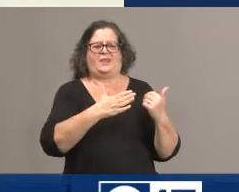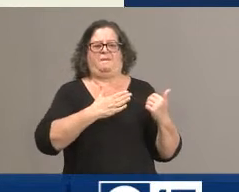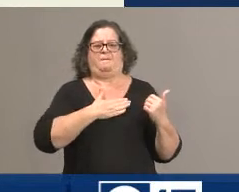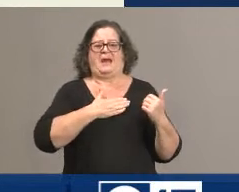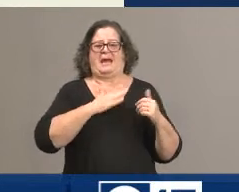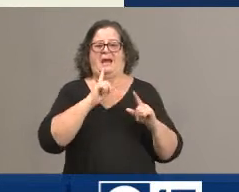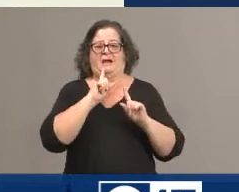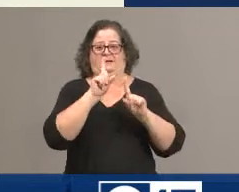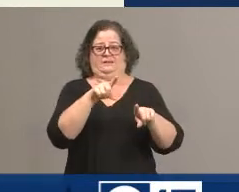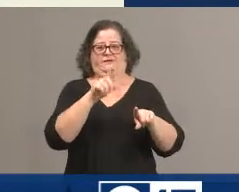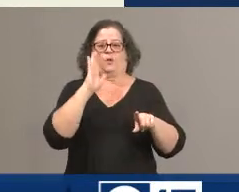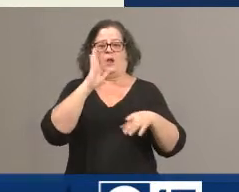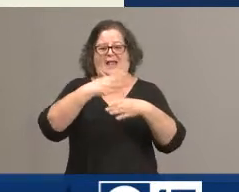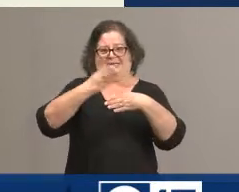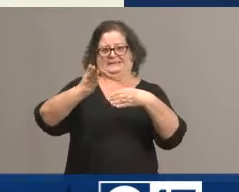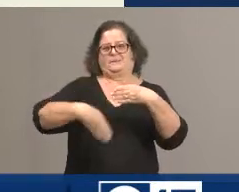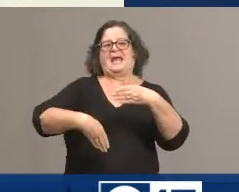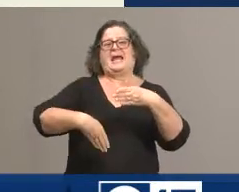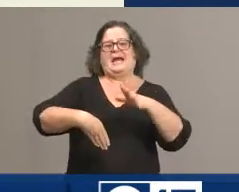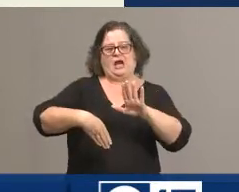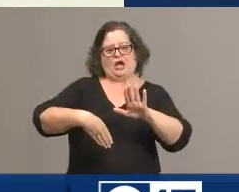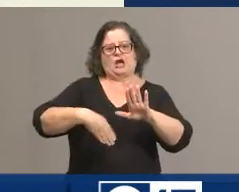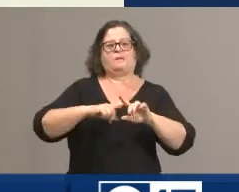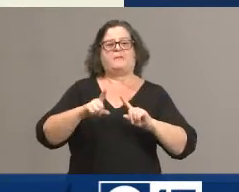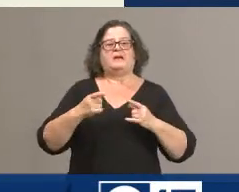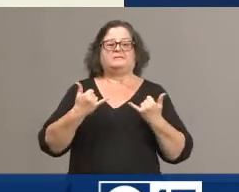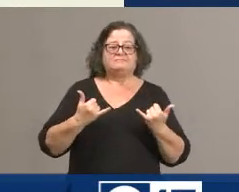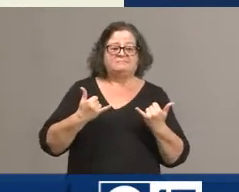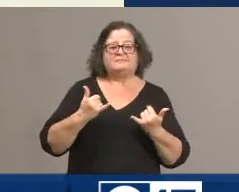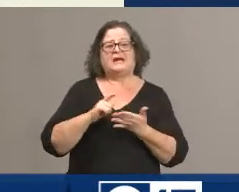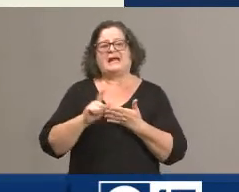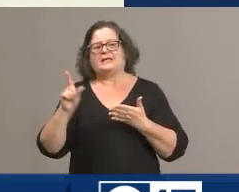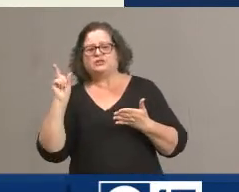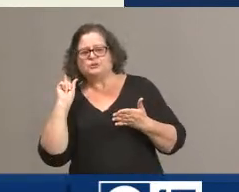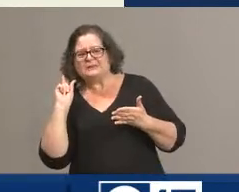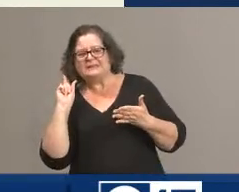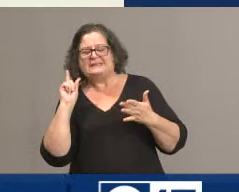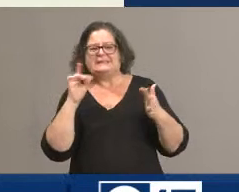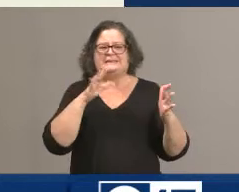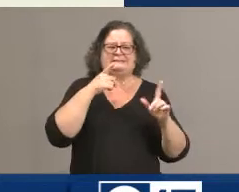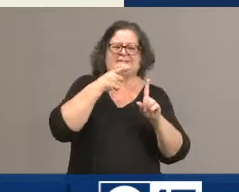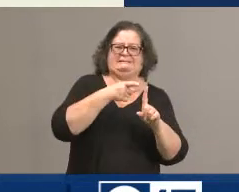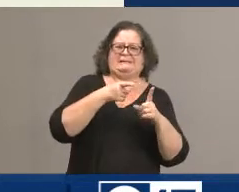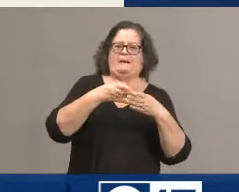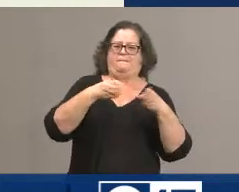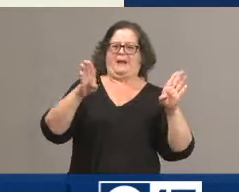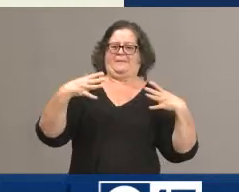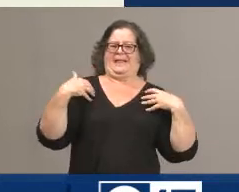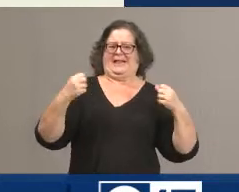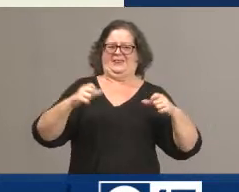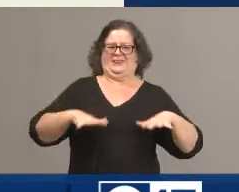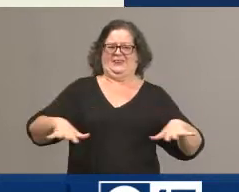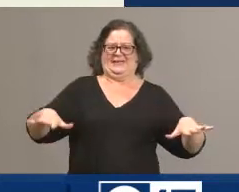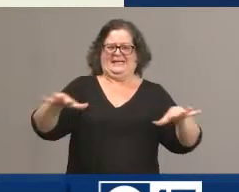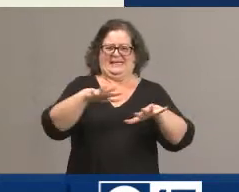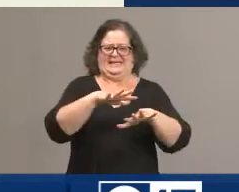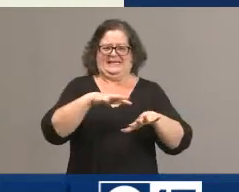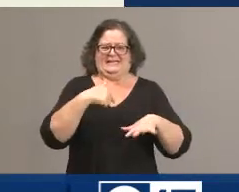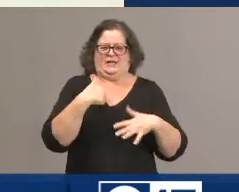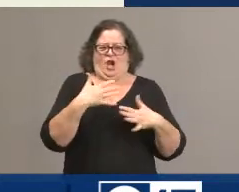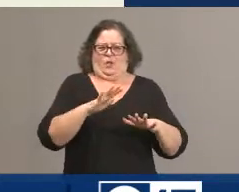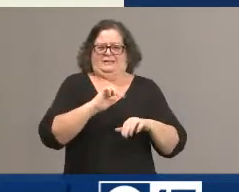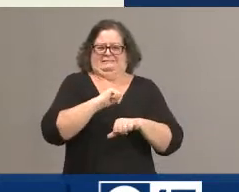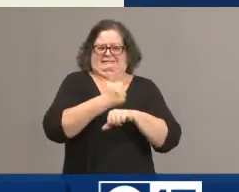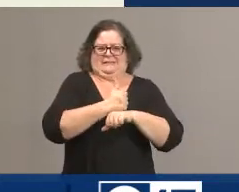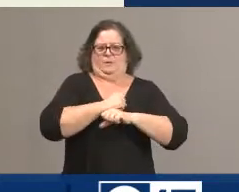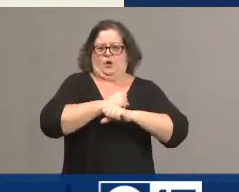so. Protections are in place, and we're looking at this in the totality of where we